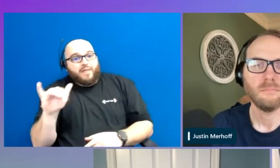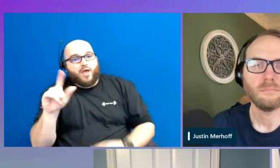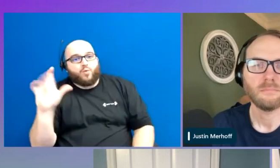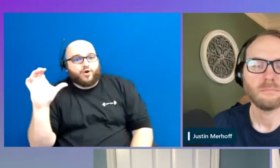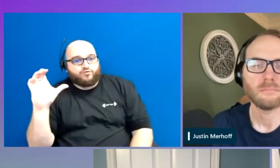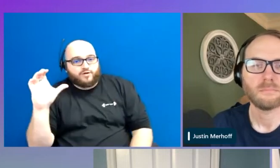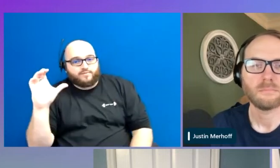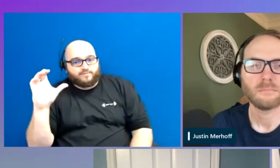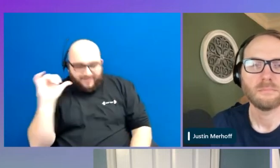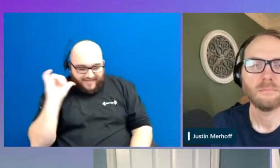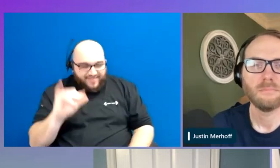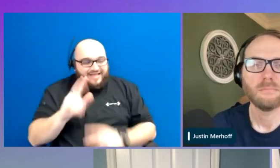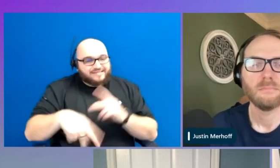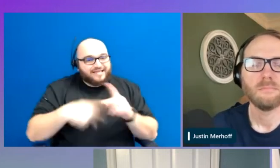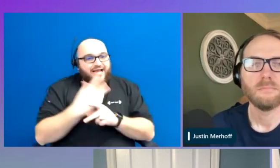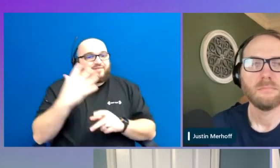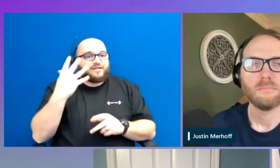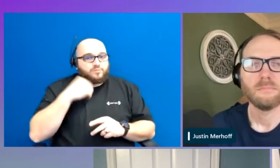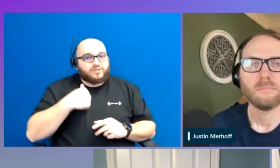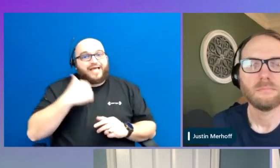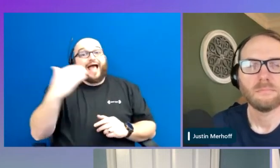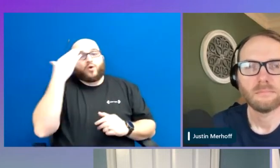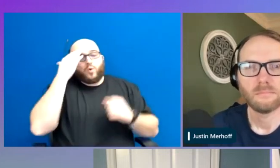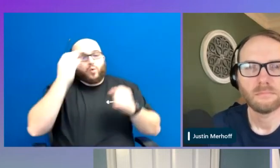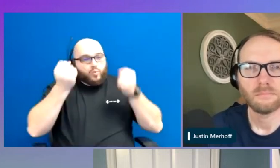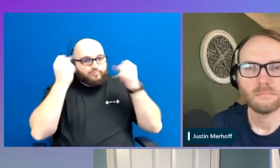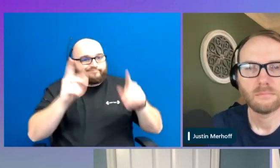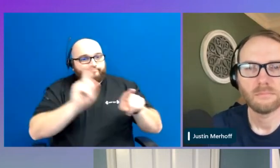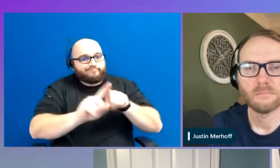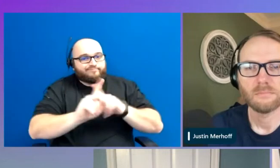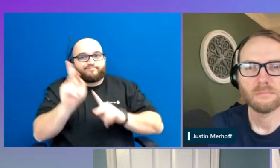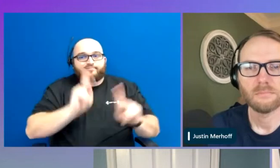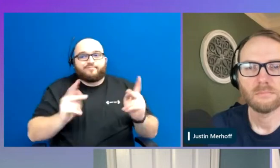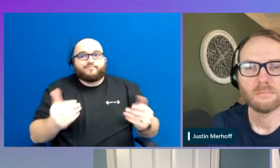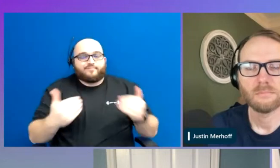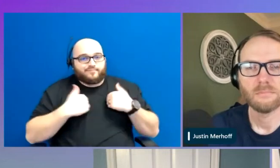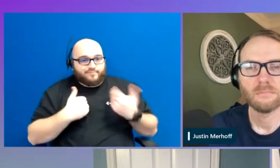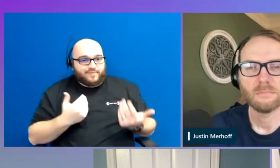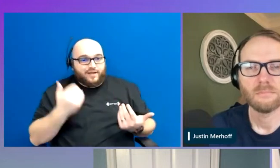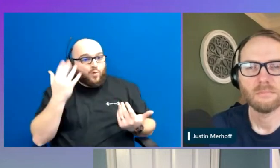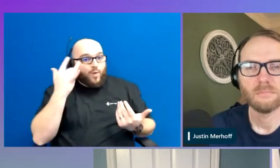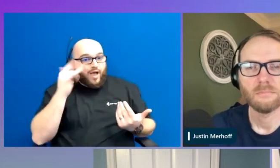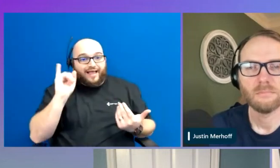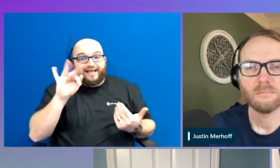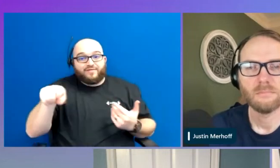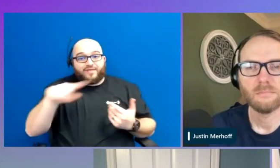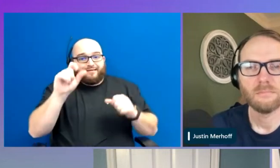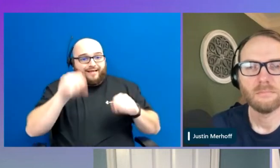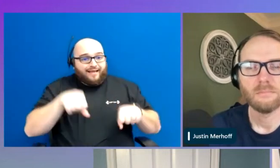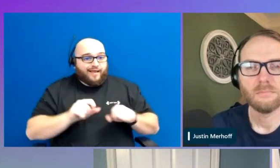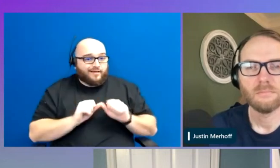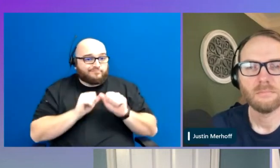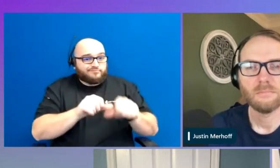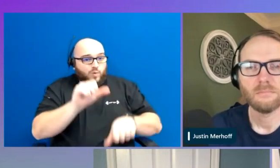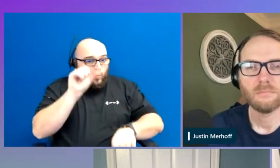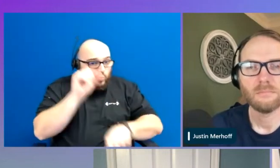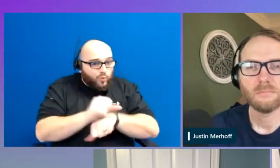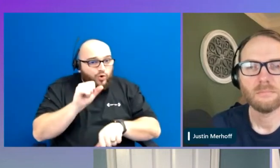lot of people have. And if they're not able to do the work or